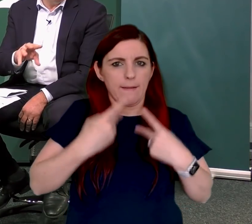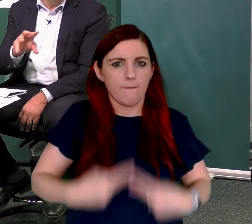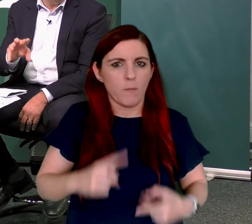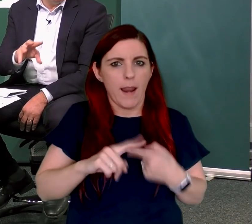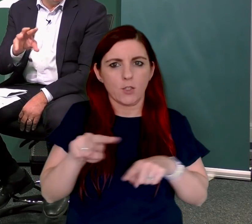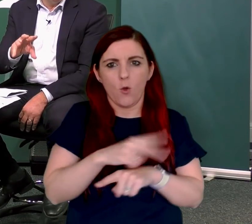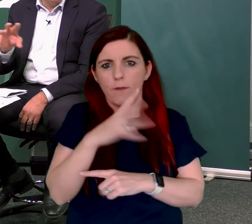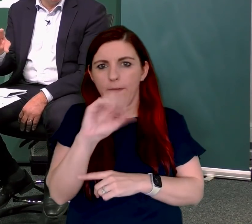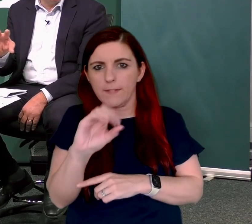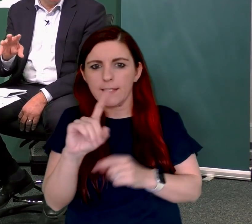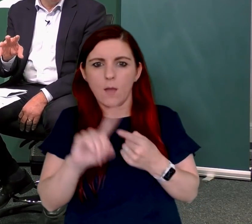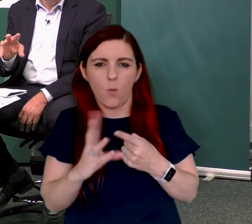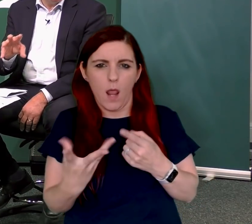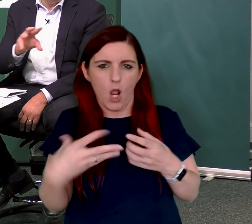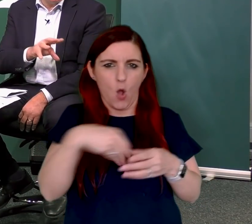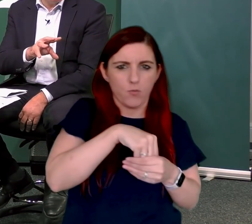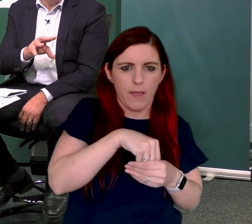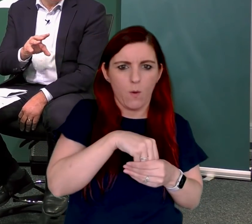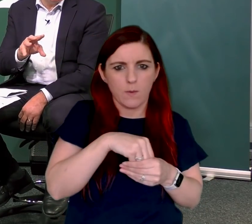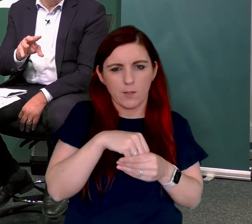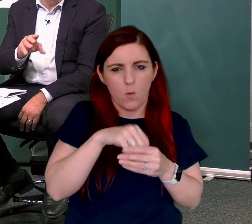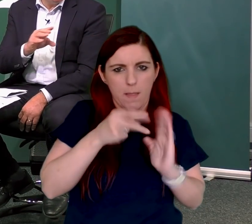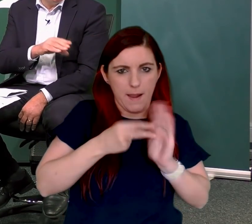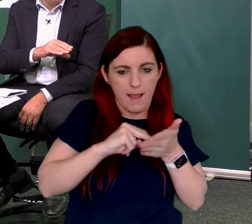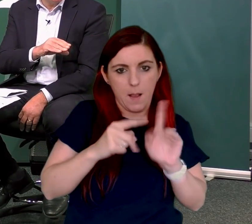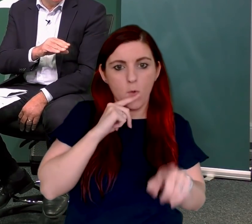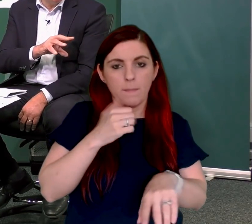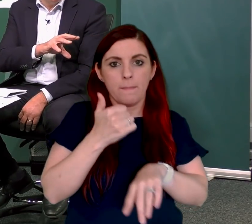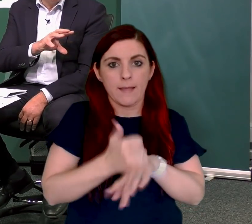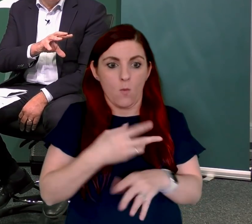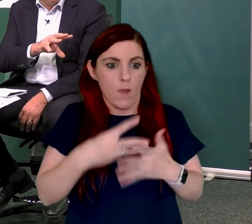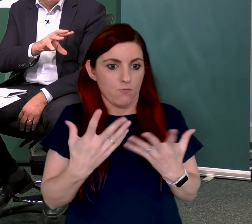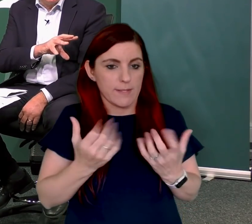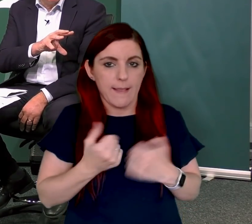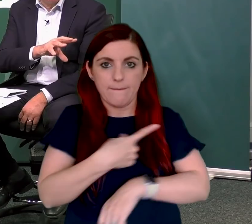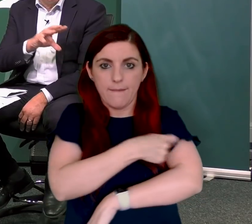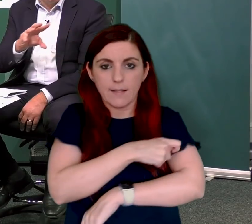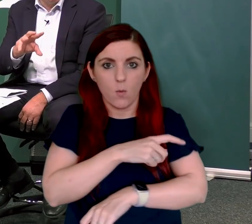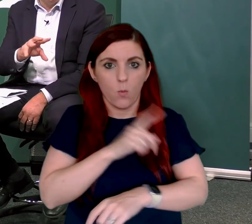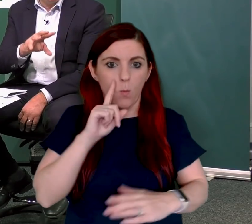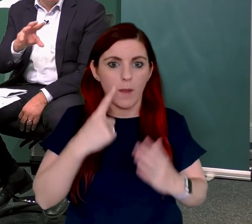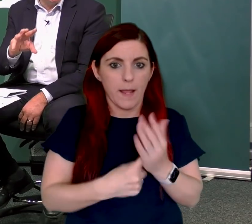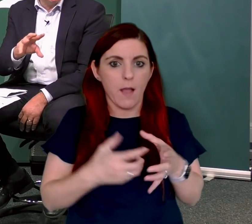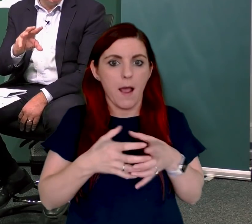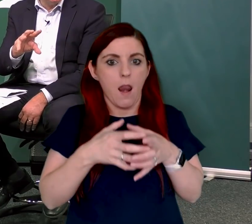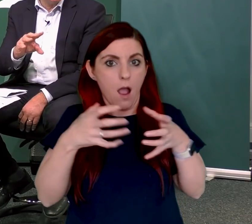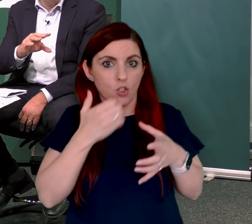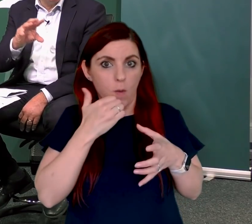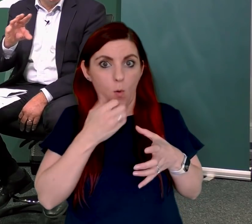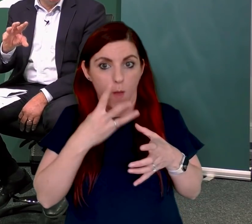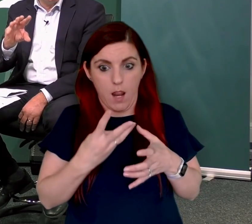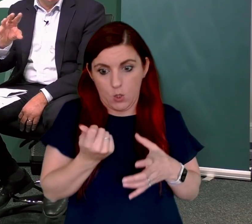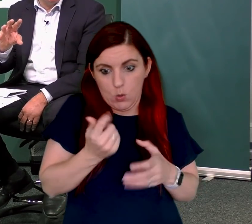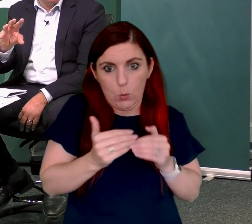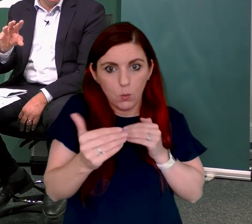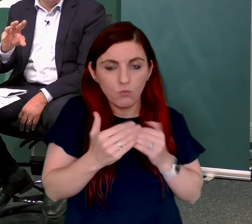over 50s, and we'll incorporate those in. But again, based on when they were vaccinated, we still believe a lion's share of those will be done over the coming months. And then there